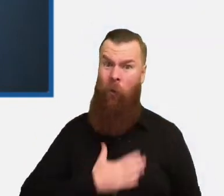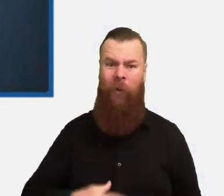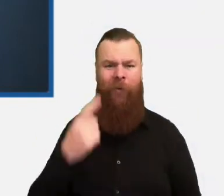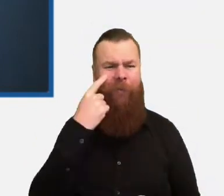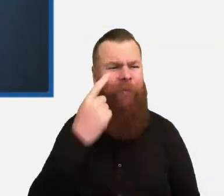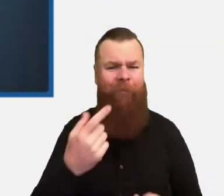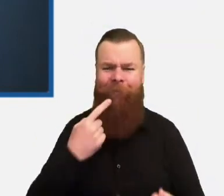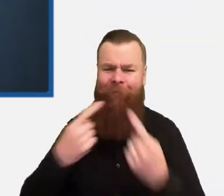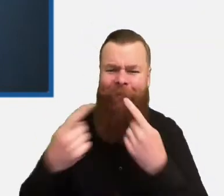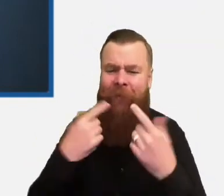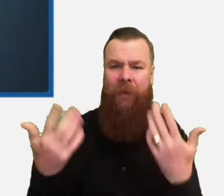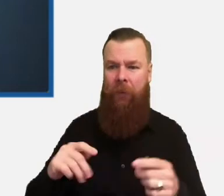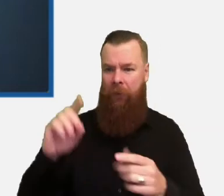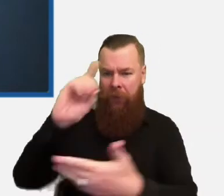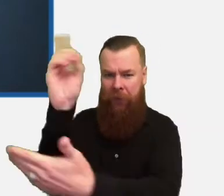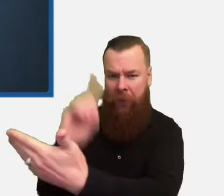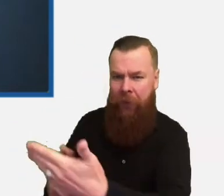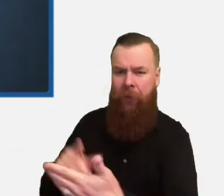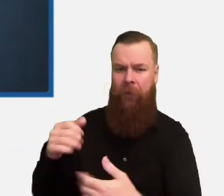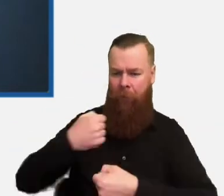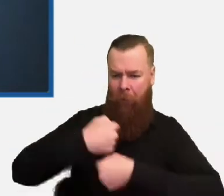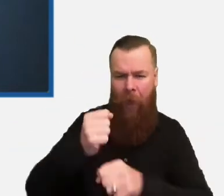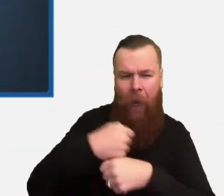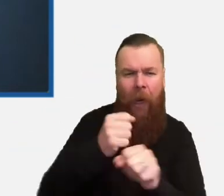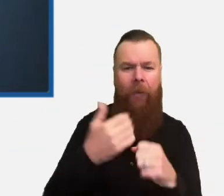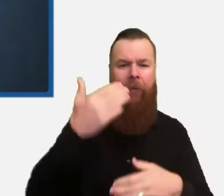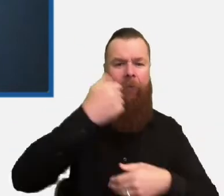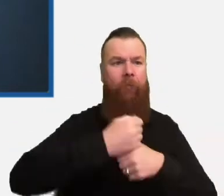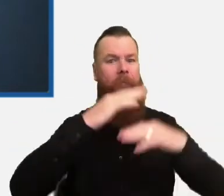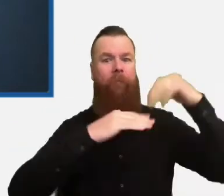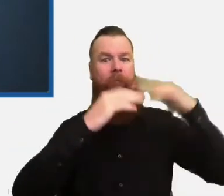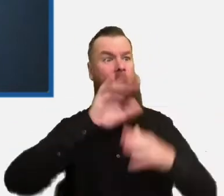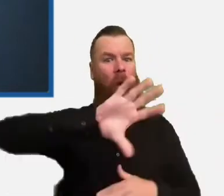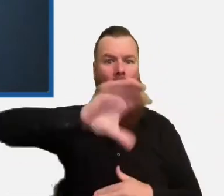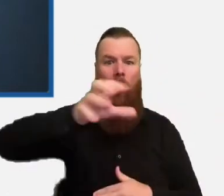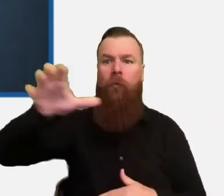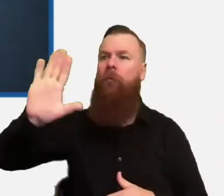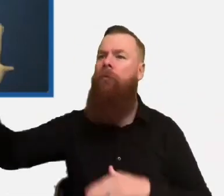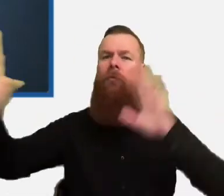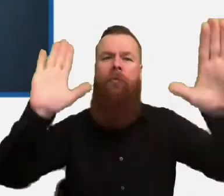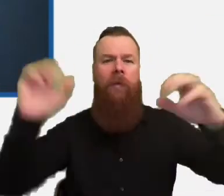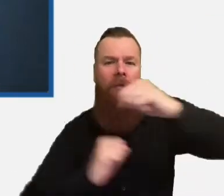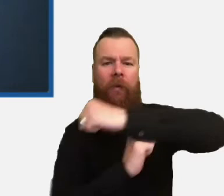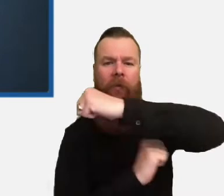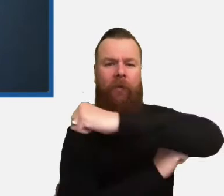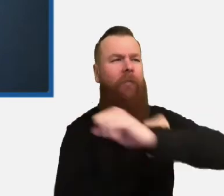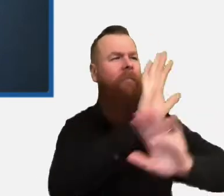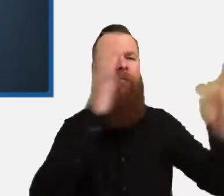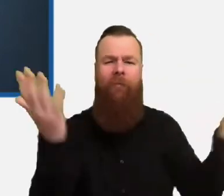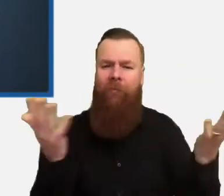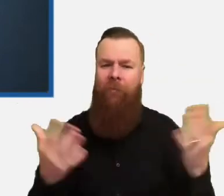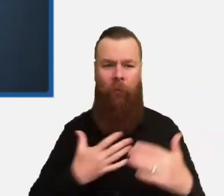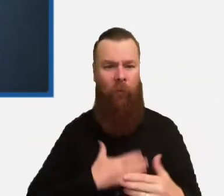national resilient infrastructures with a priority focus on environmental sustainability. Our second goal is